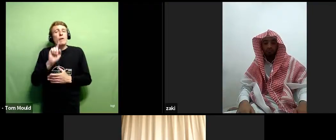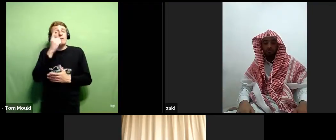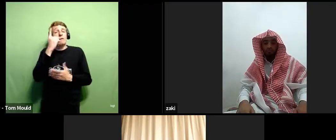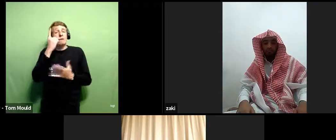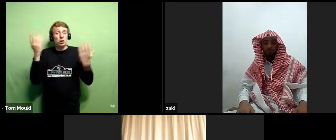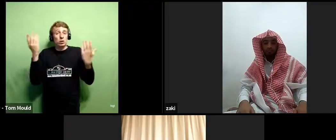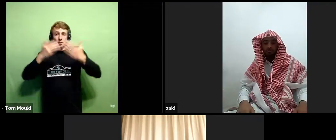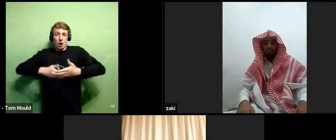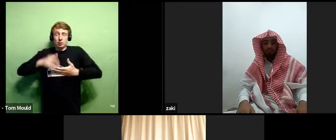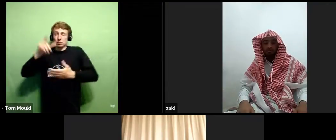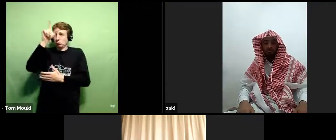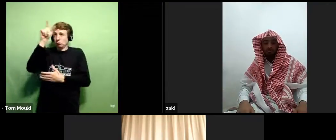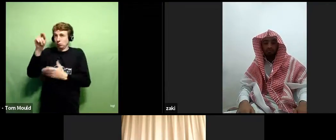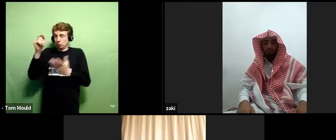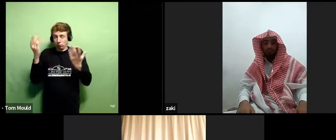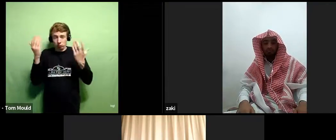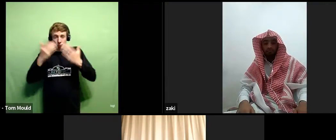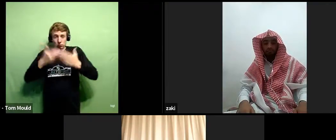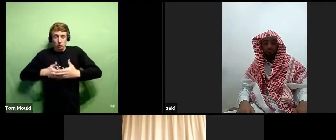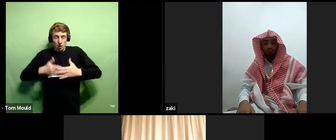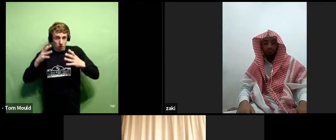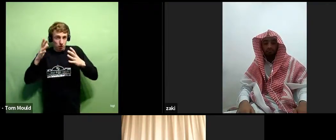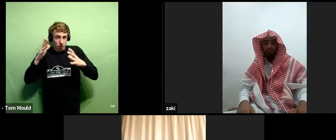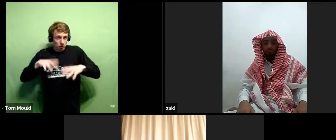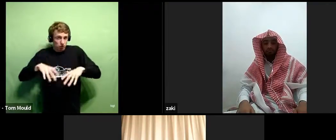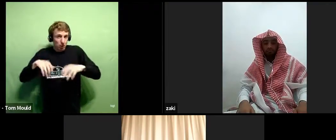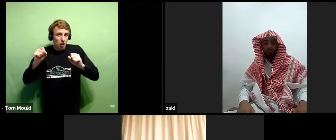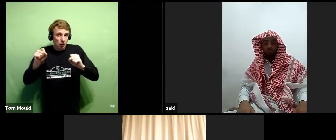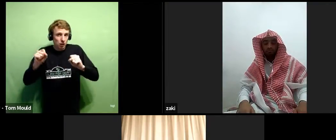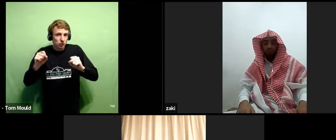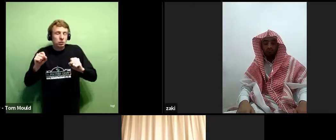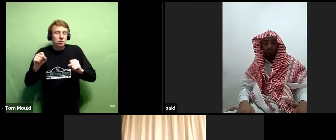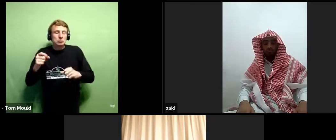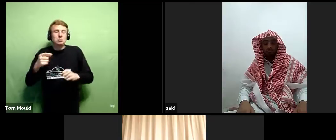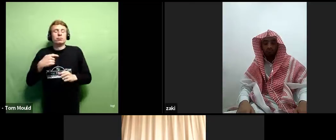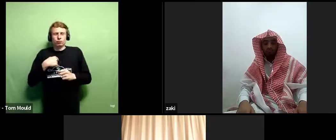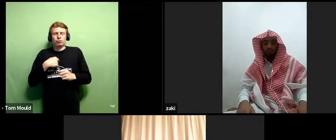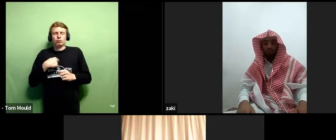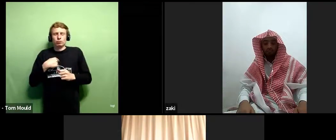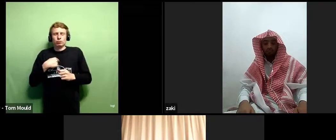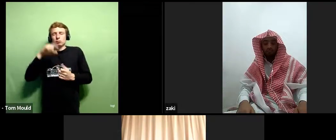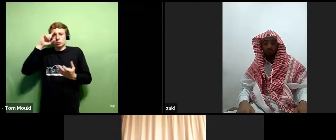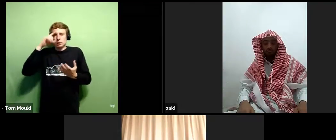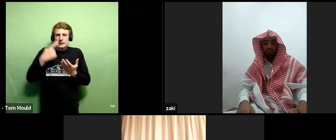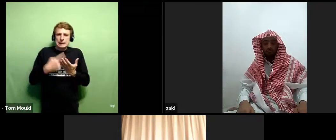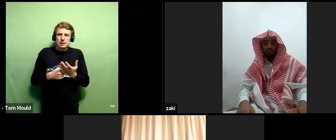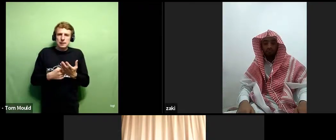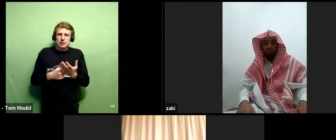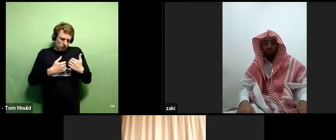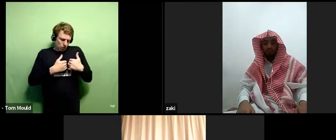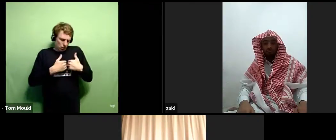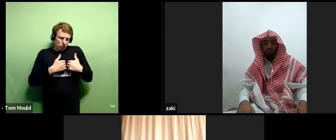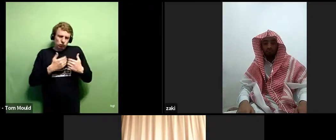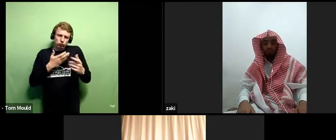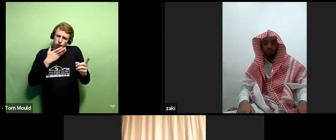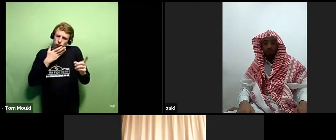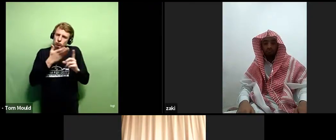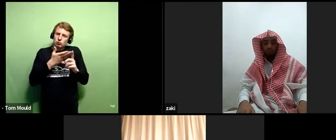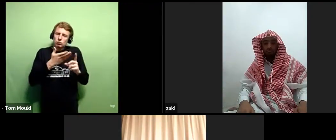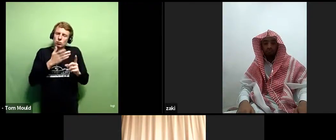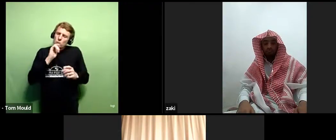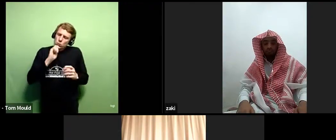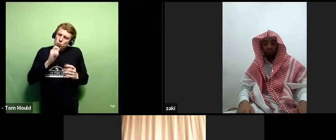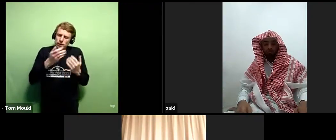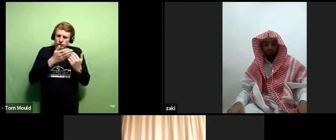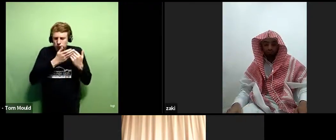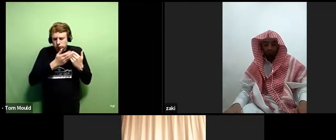enters. We have this firm intention within our hearts that we will fast Ramadan. And this intention that we have, this